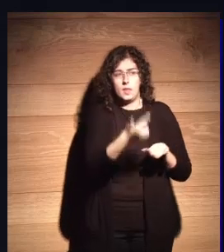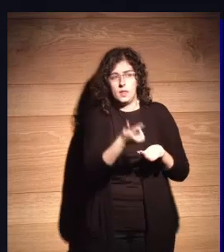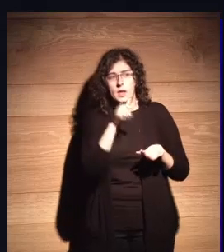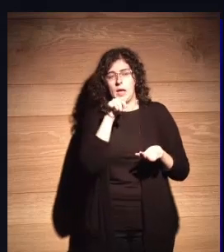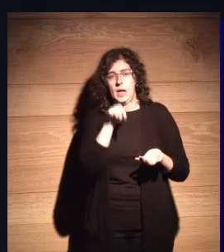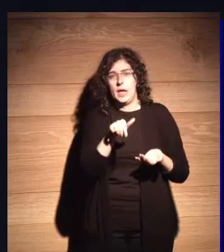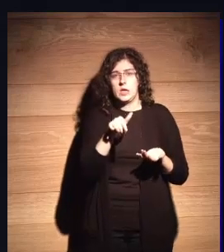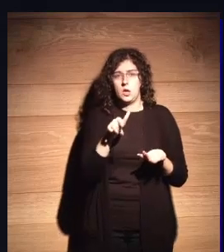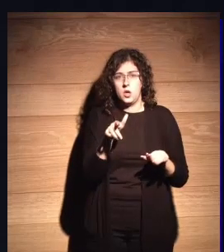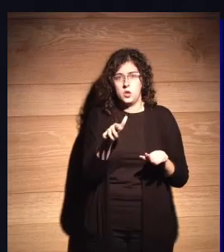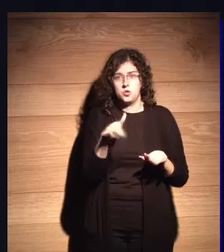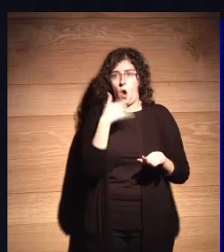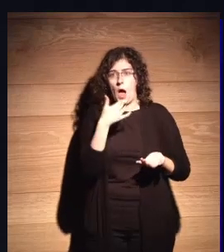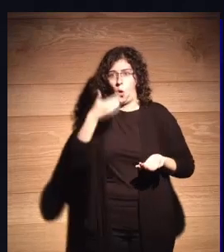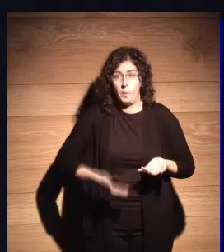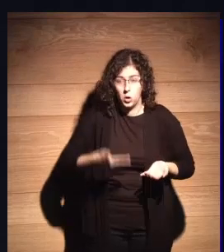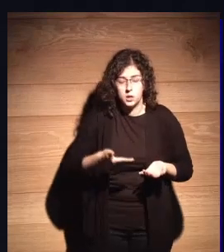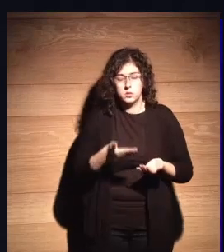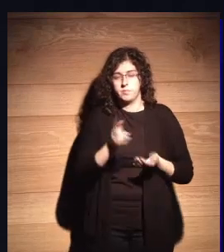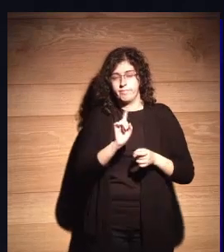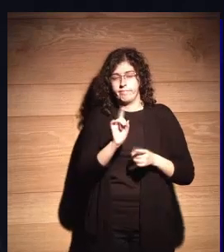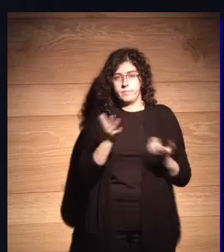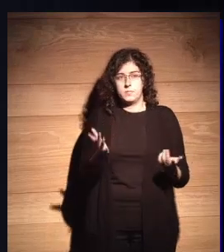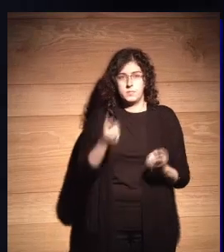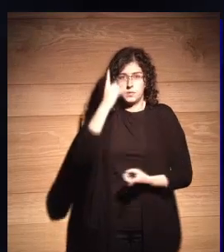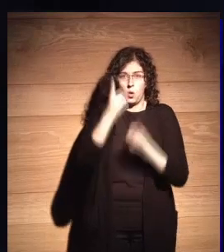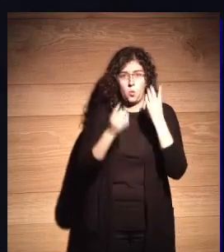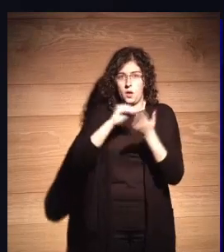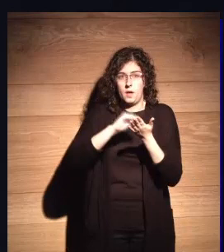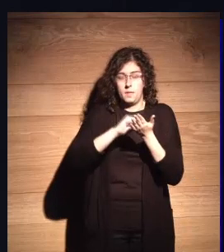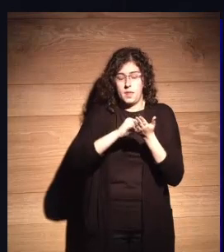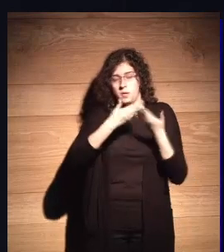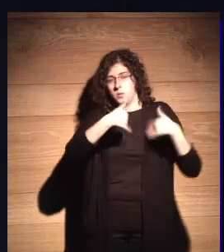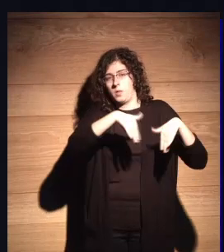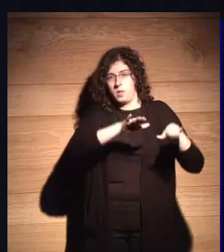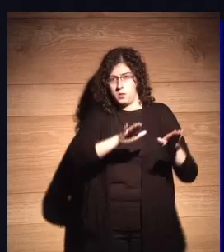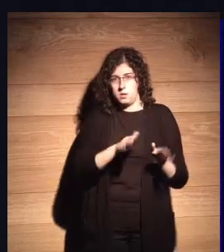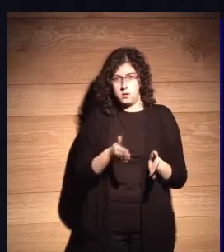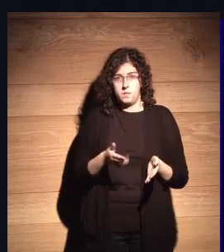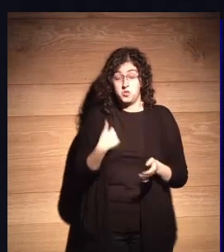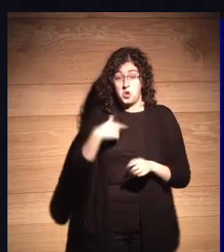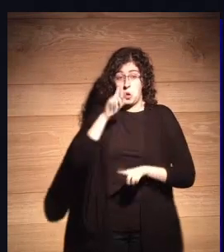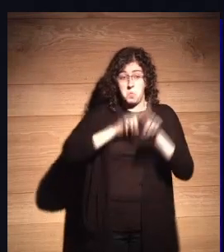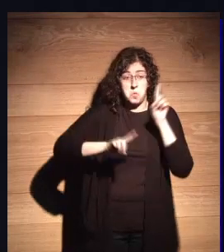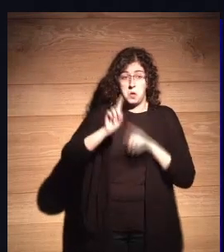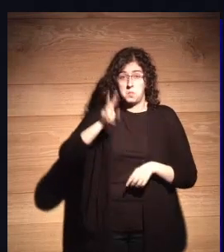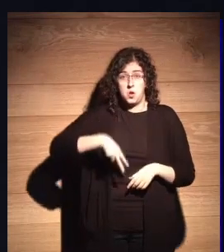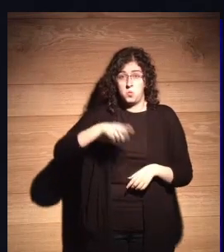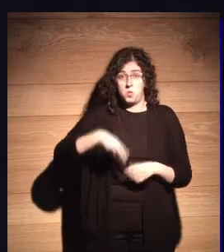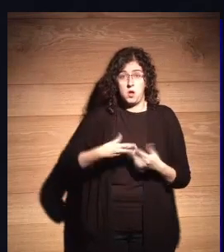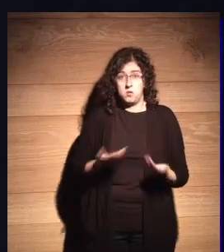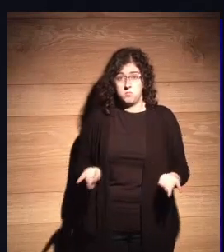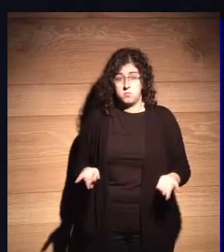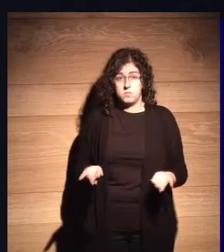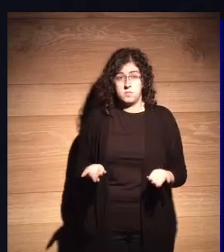but there's a point when you just have to kind of let it go. But that's never been an issue with me. Most people are very